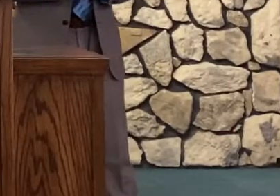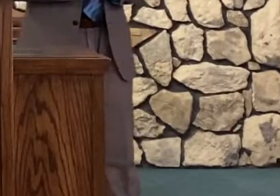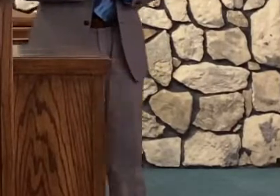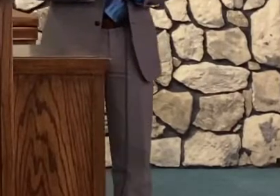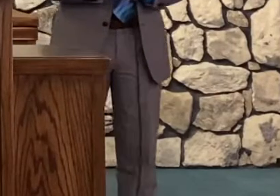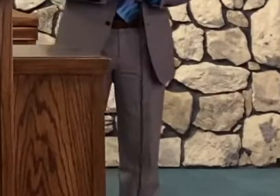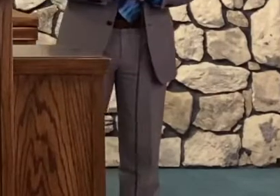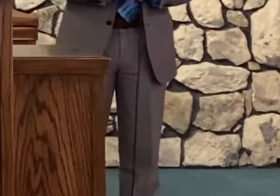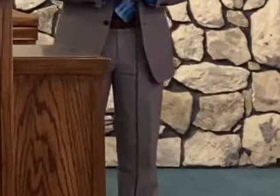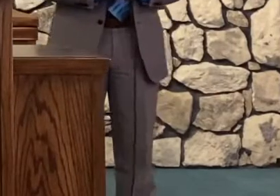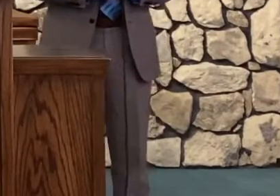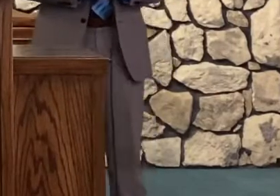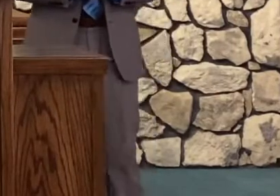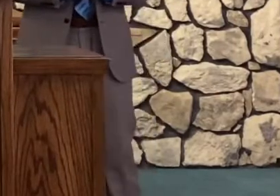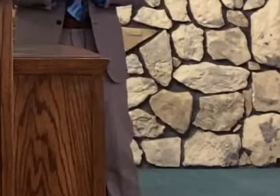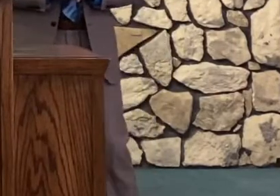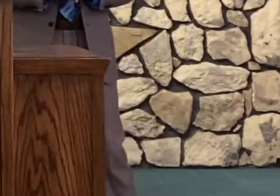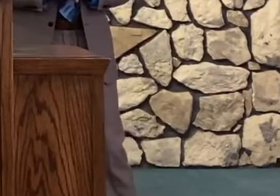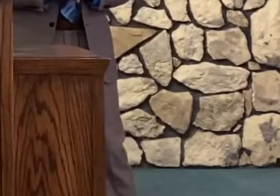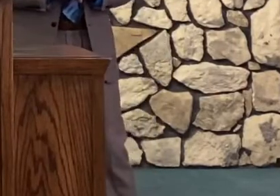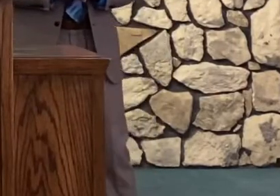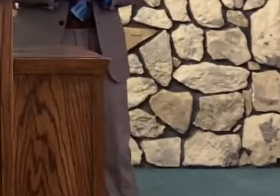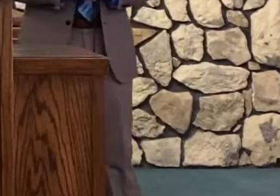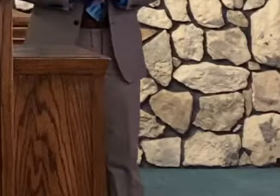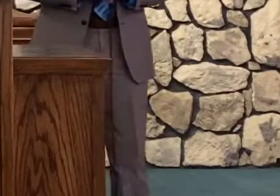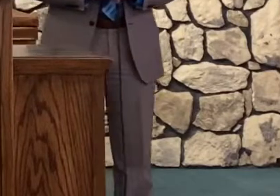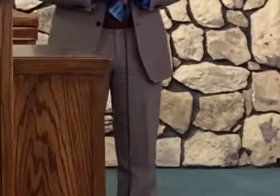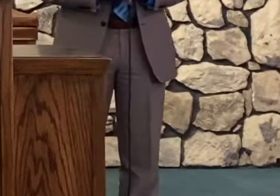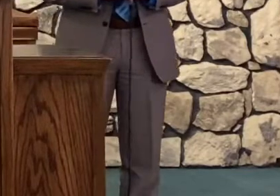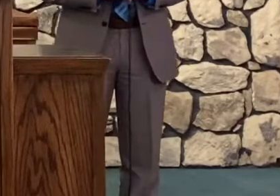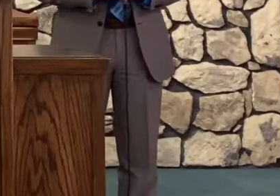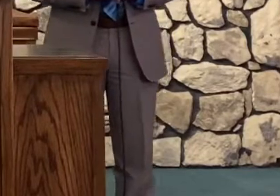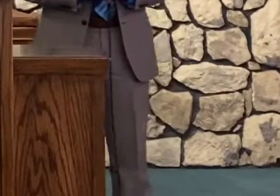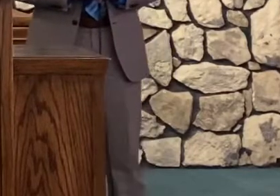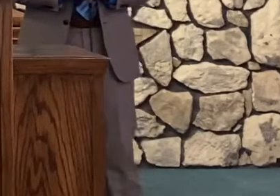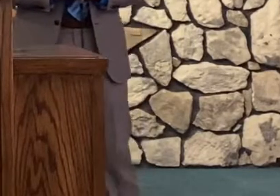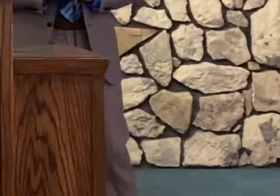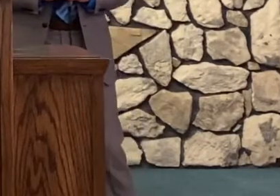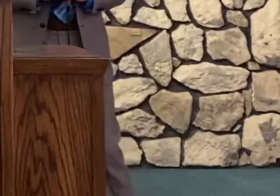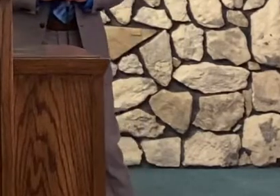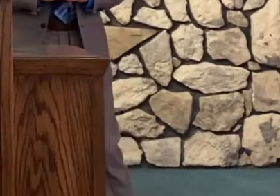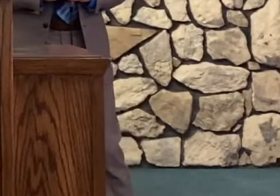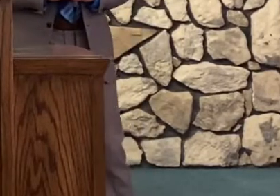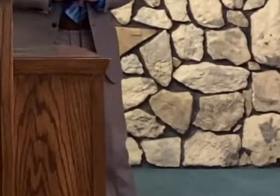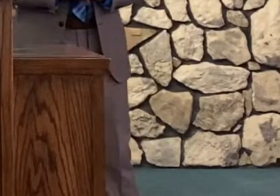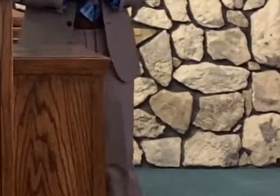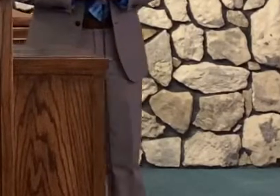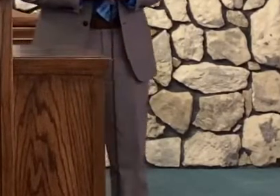and he will meet you where you are today.